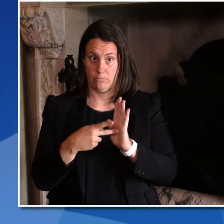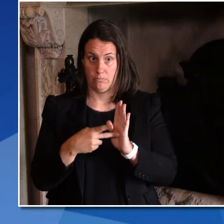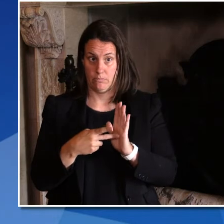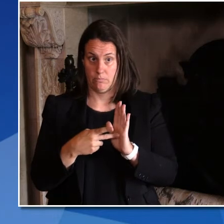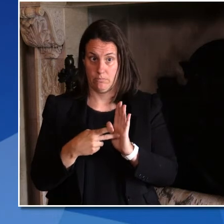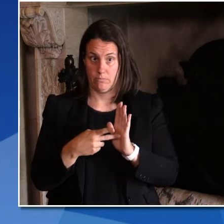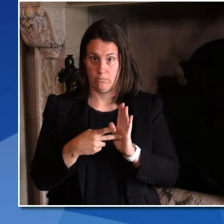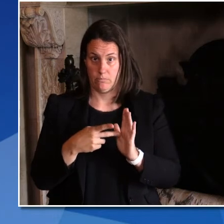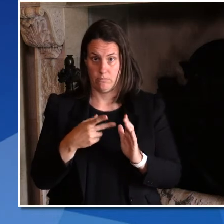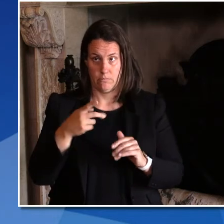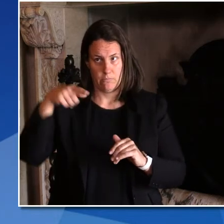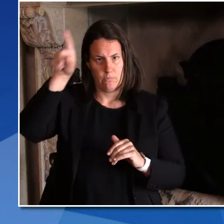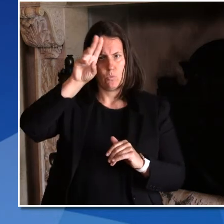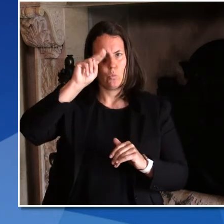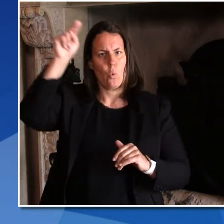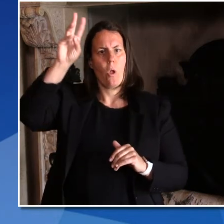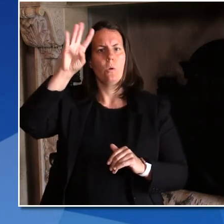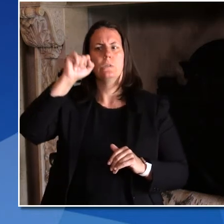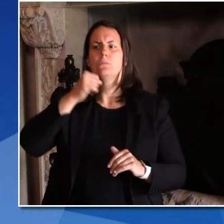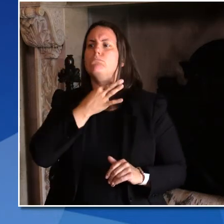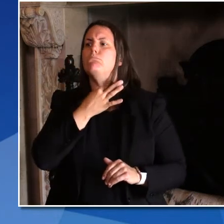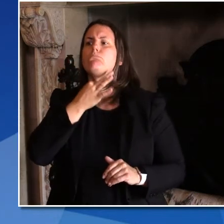area?